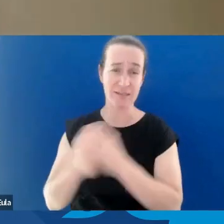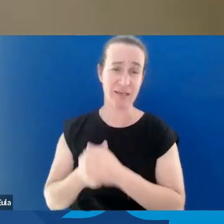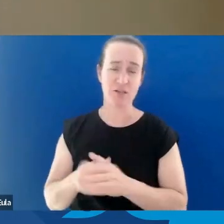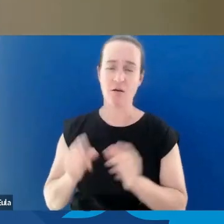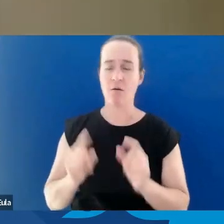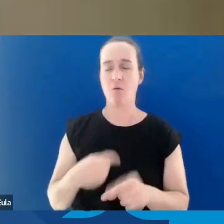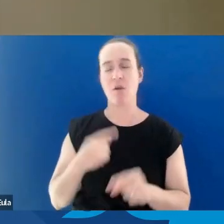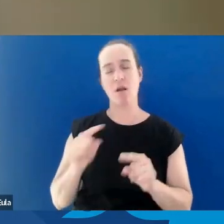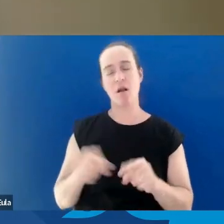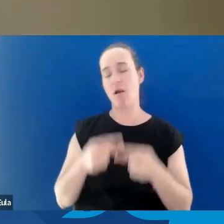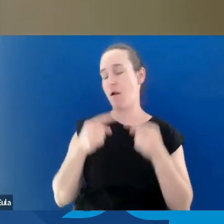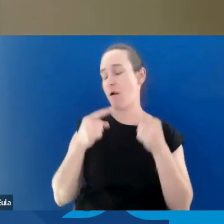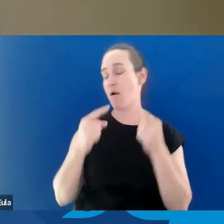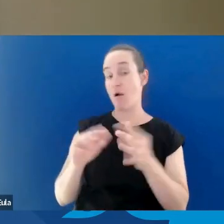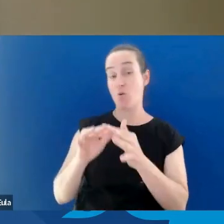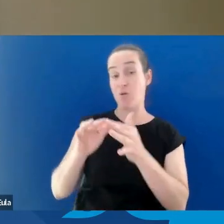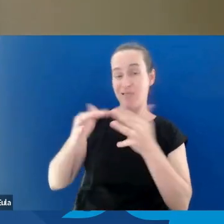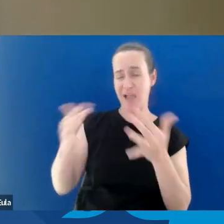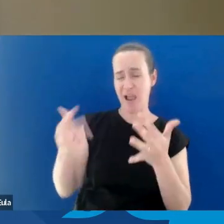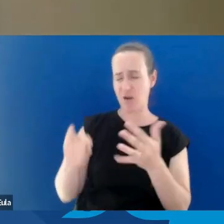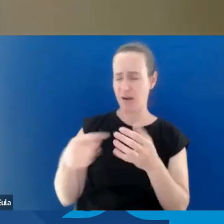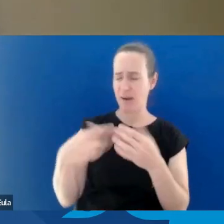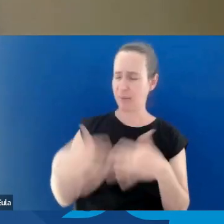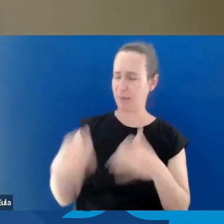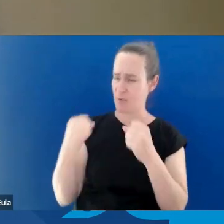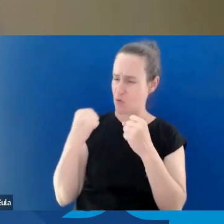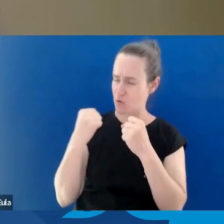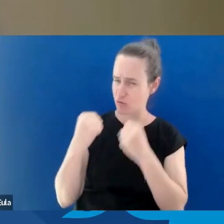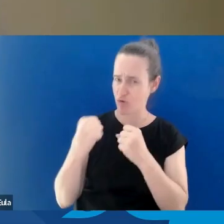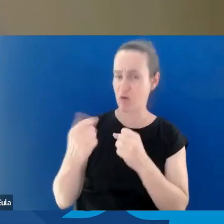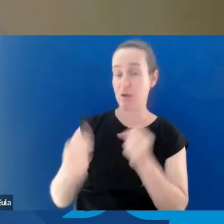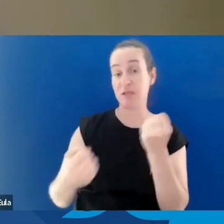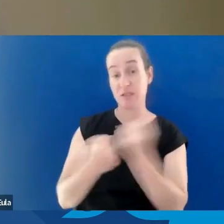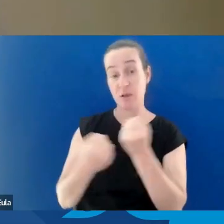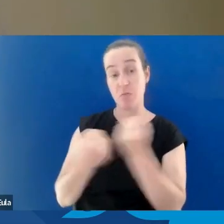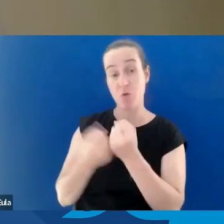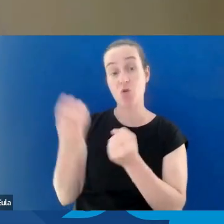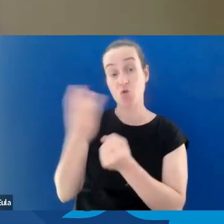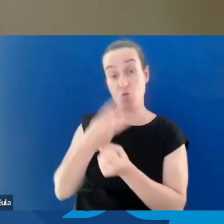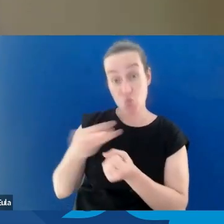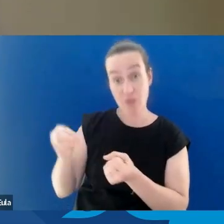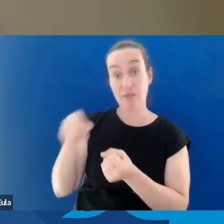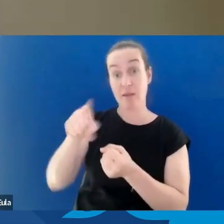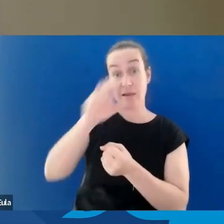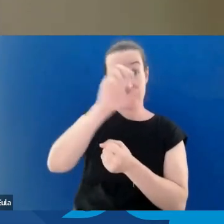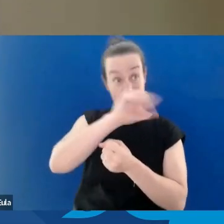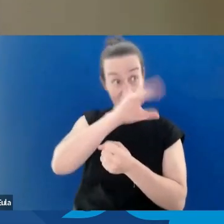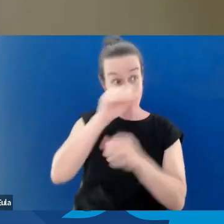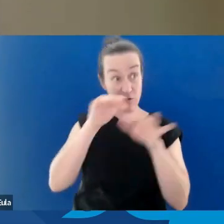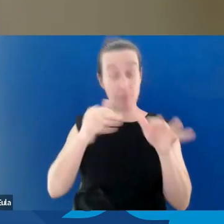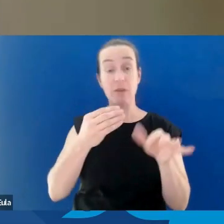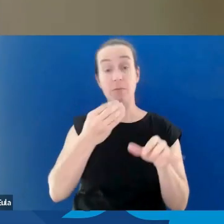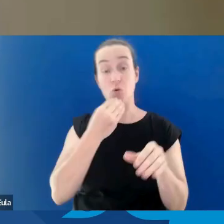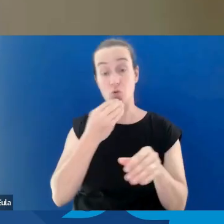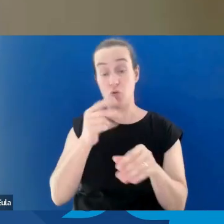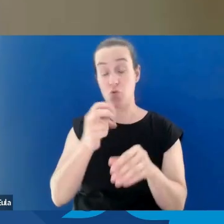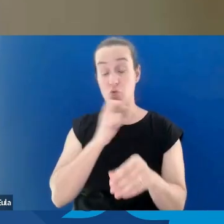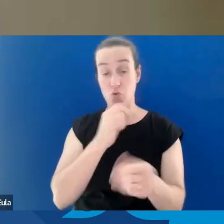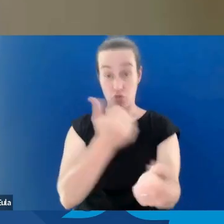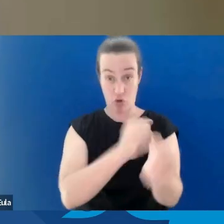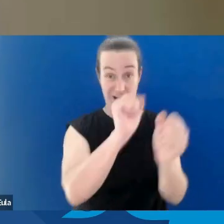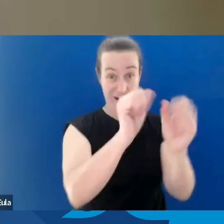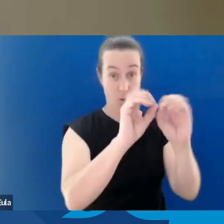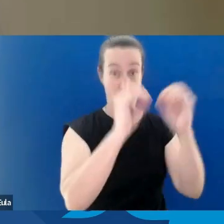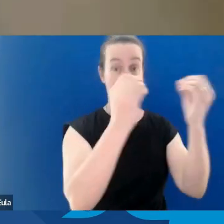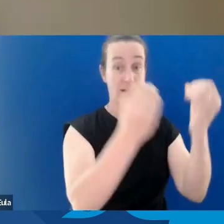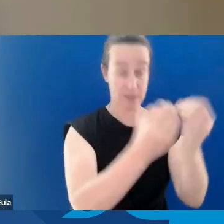done without the strong support from the South African Network of People Who Use Drugs, as well as from the PWIT sector over